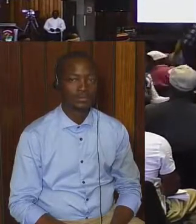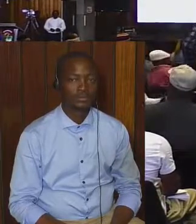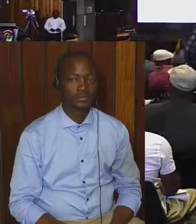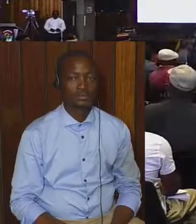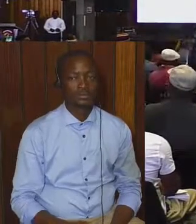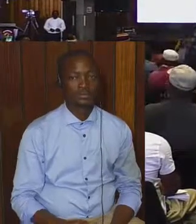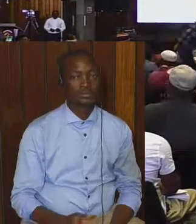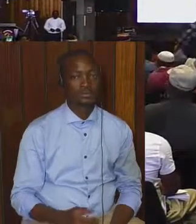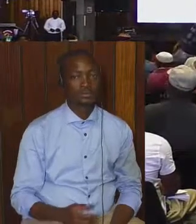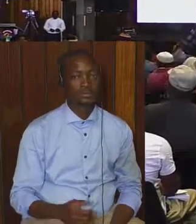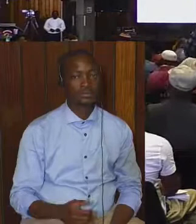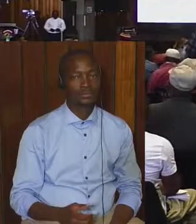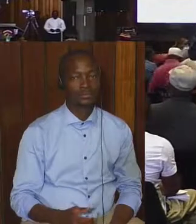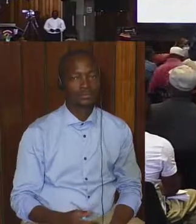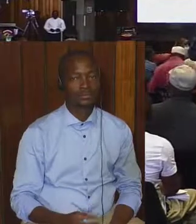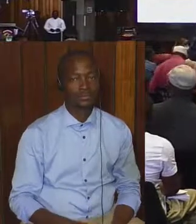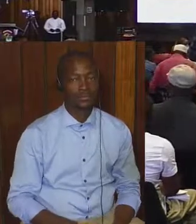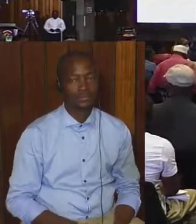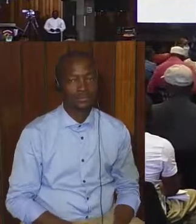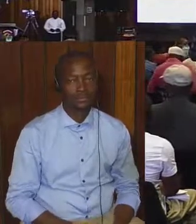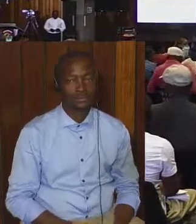Sanibonani sishaya umthetho.